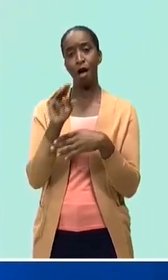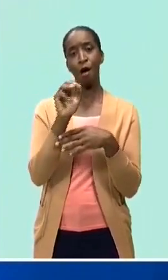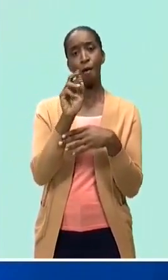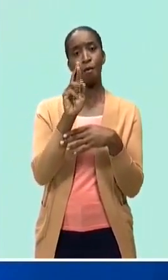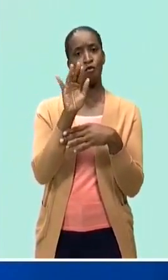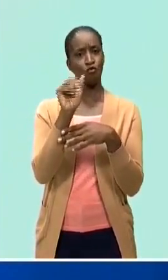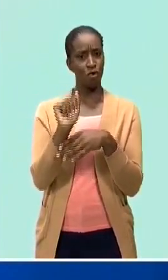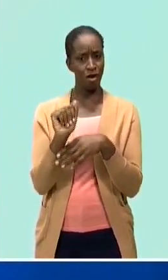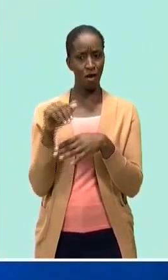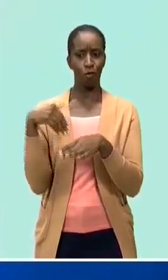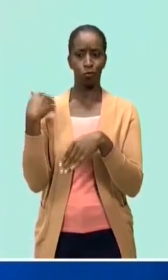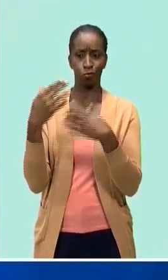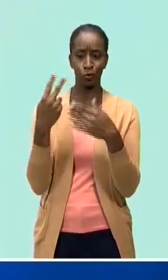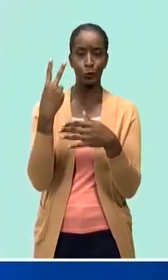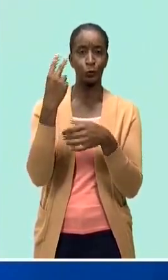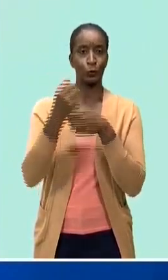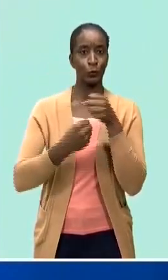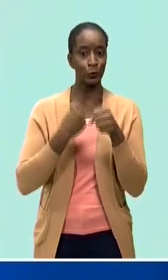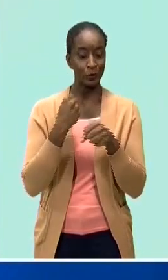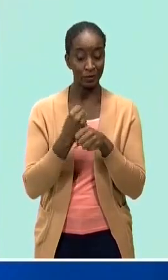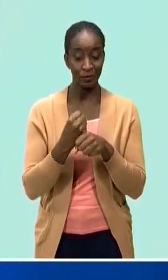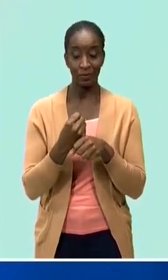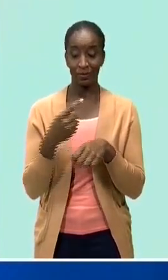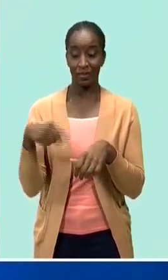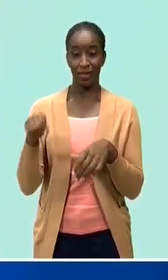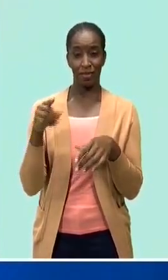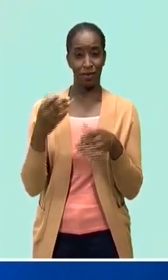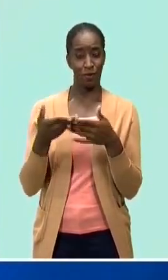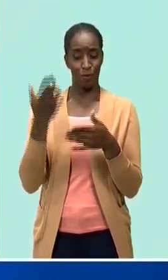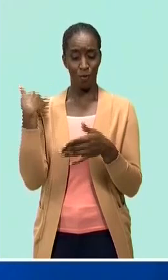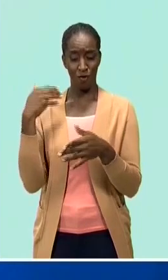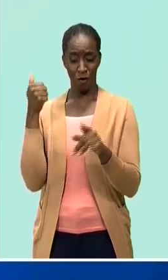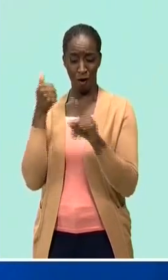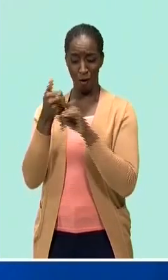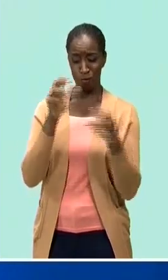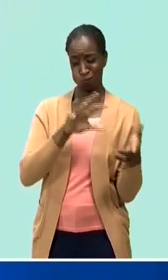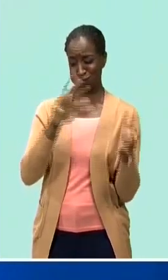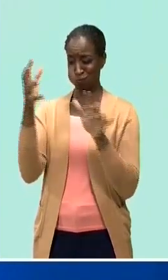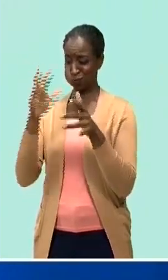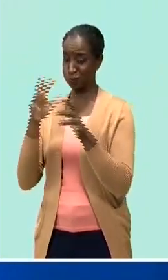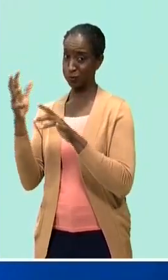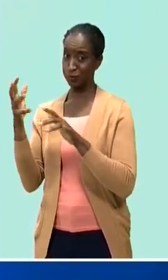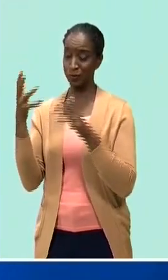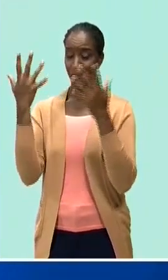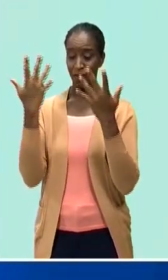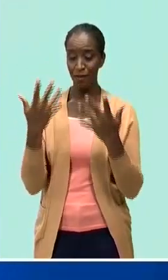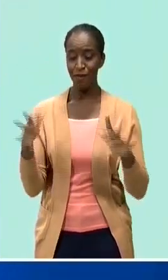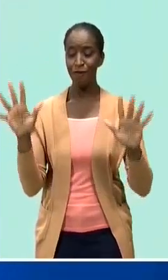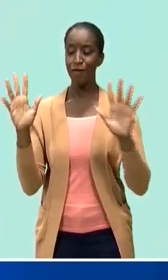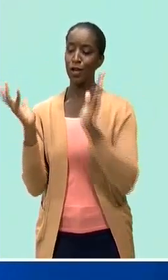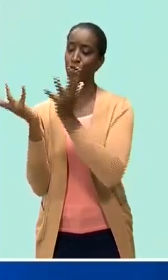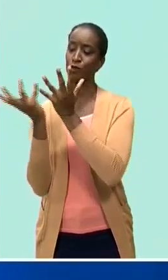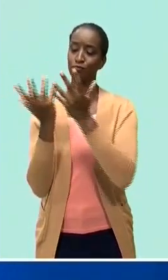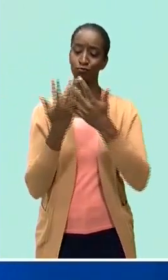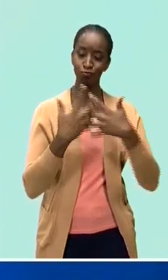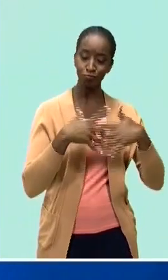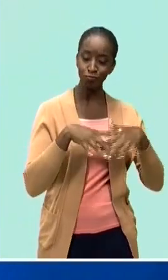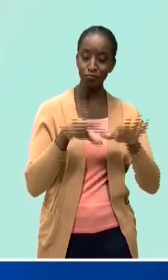having fully recovered yet from the previous 2, the threat of climate change hangs heavy in the region's